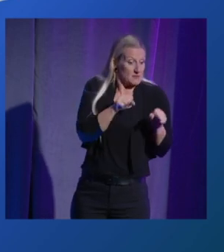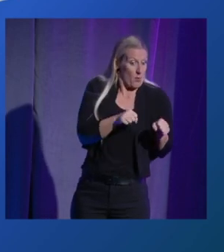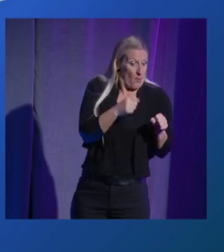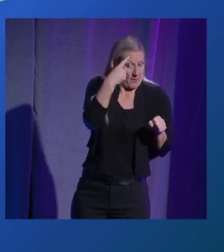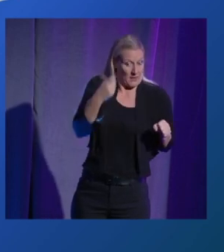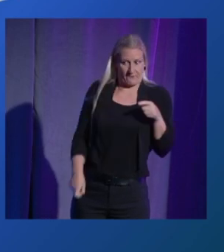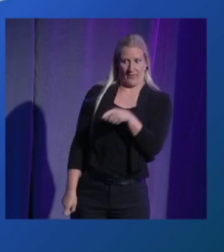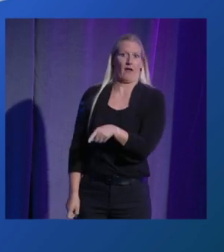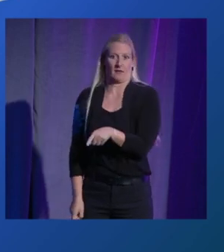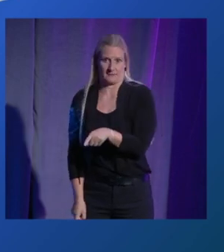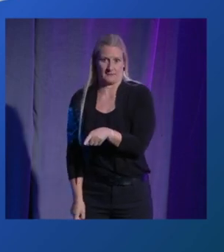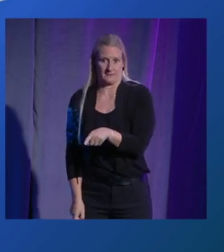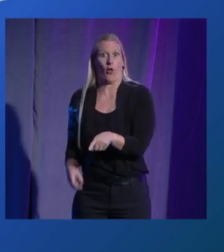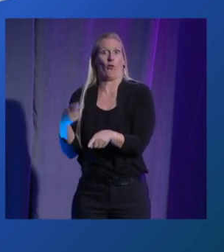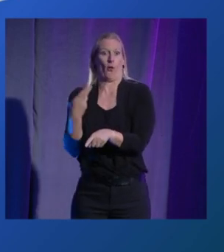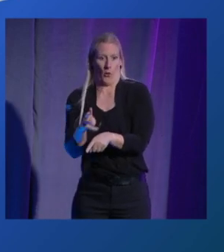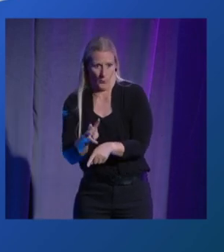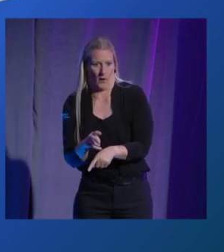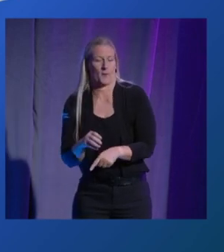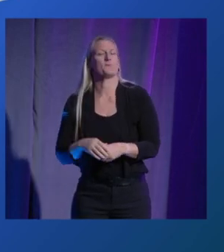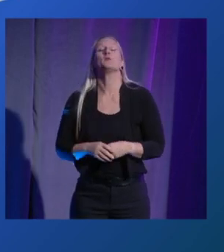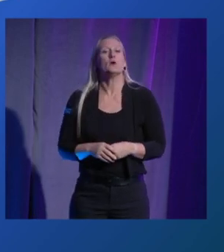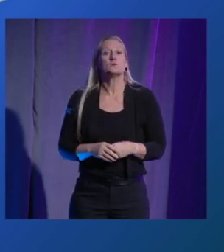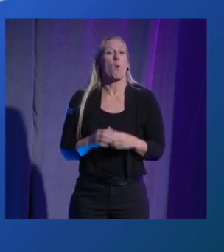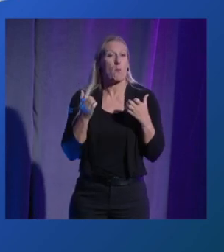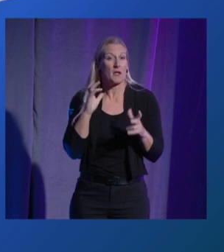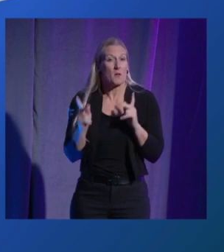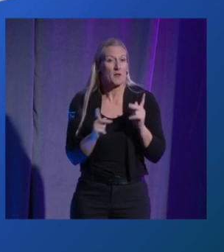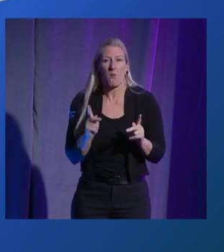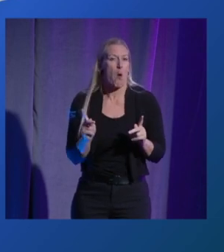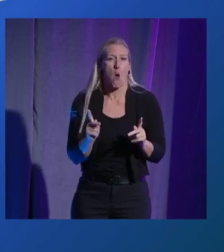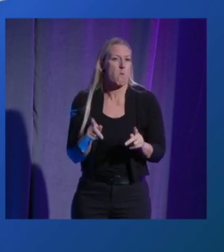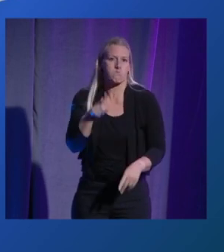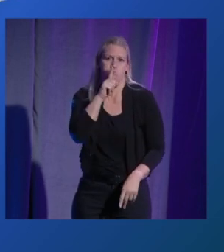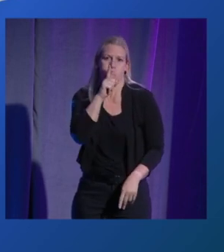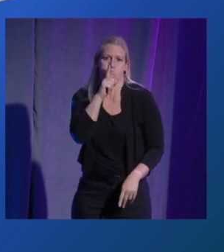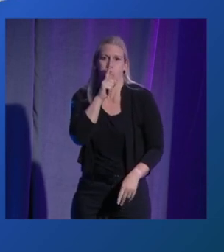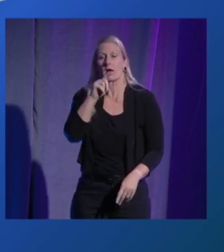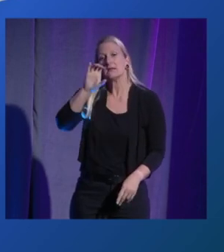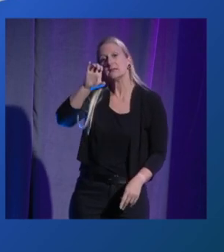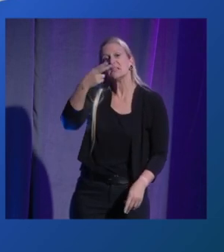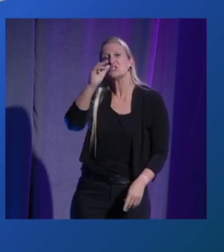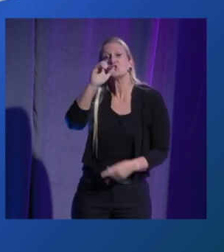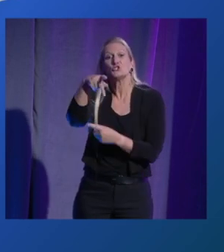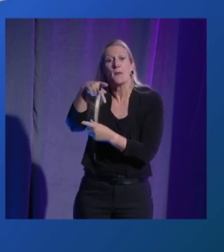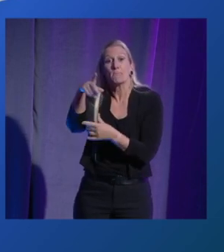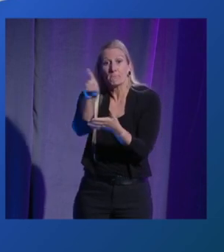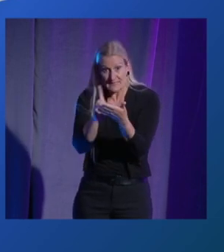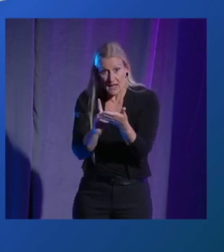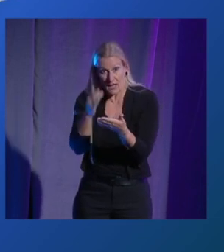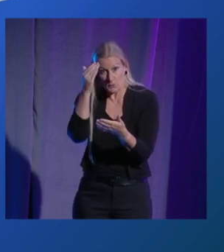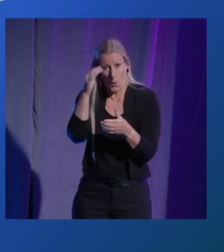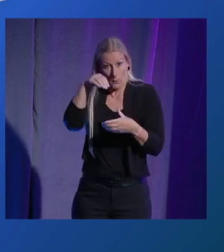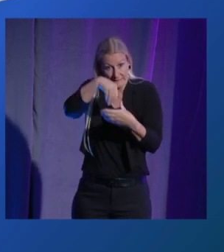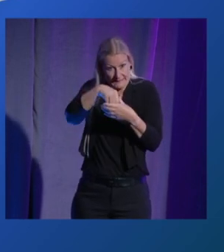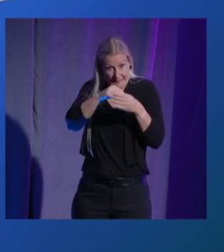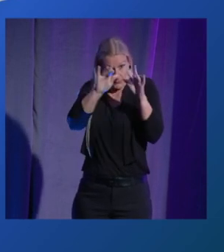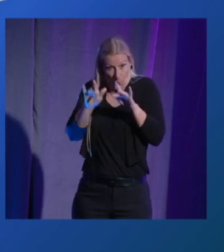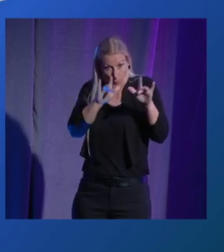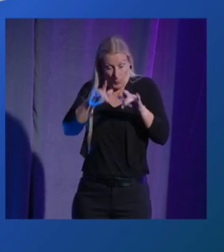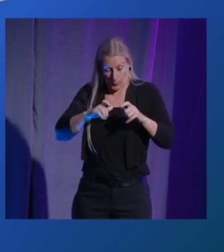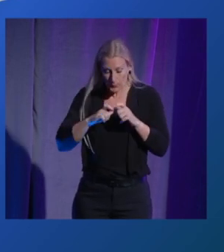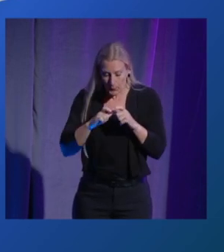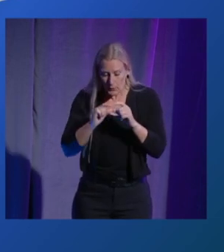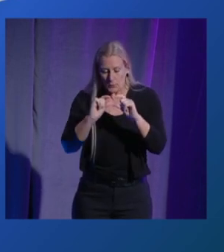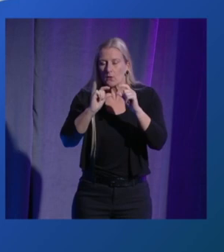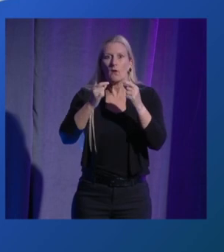so one of the things that you don't hear a lot of people talk about is that chip design is the most incredible thing